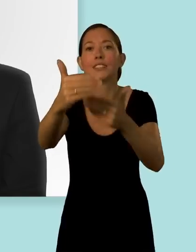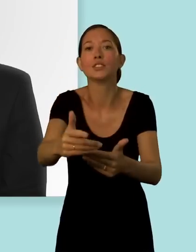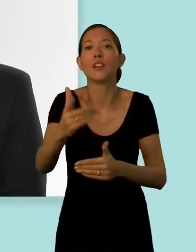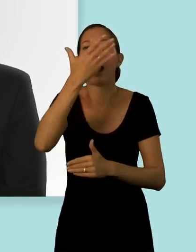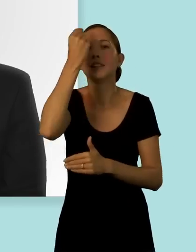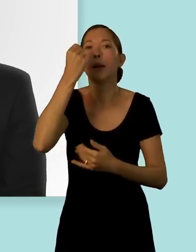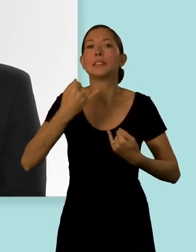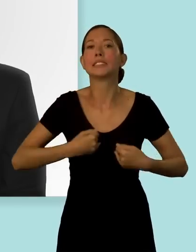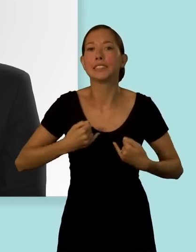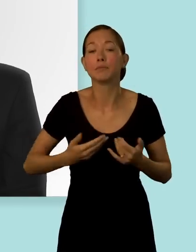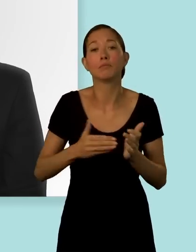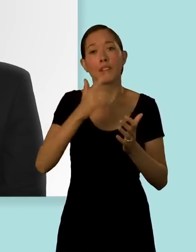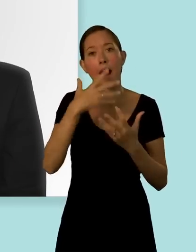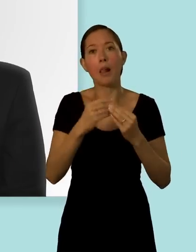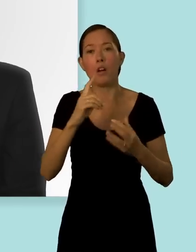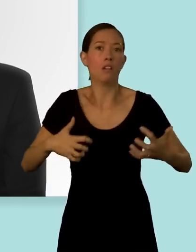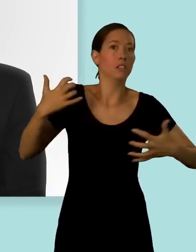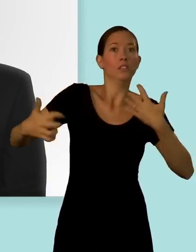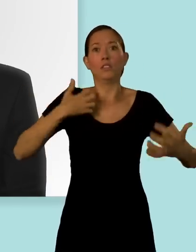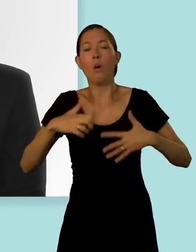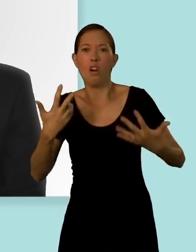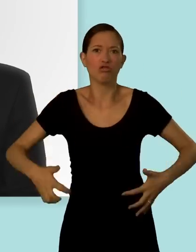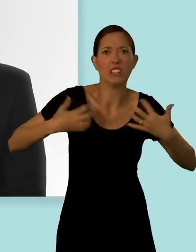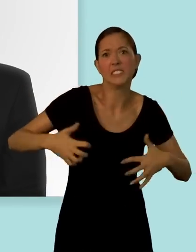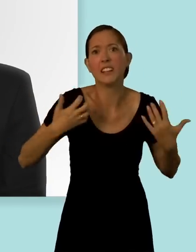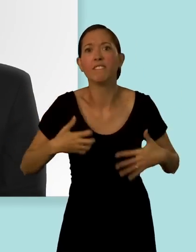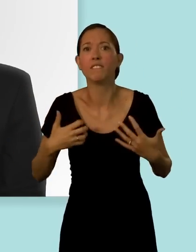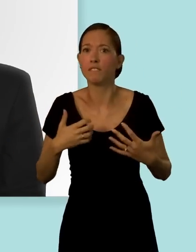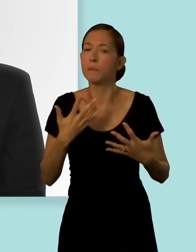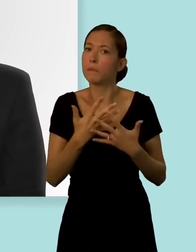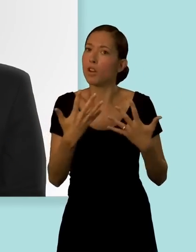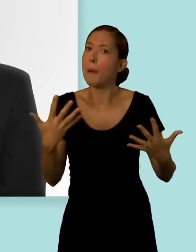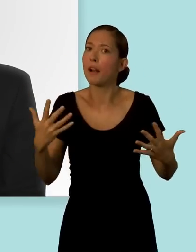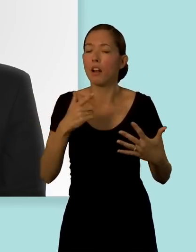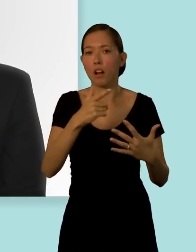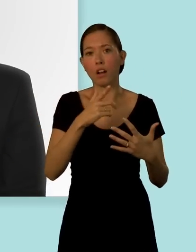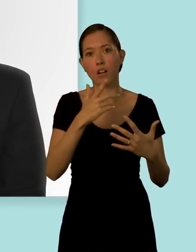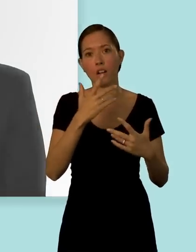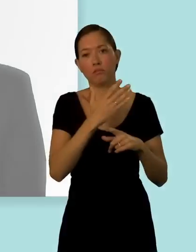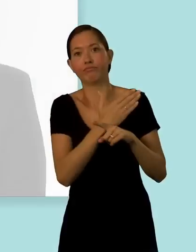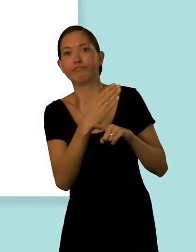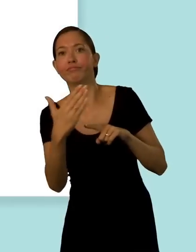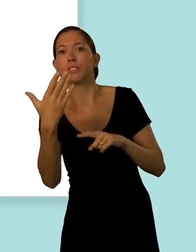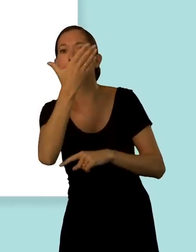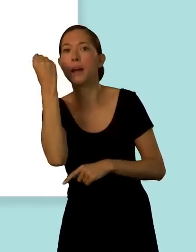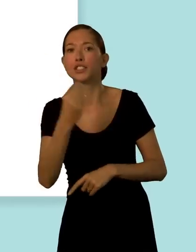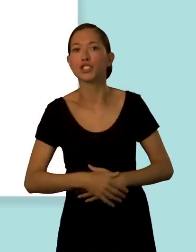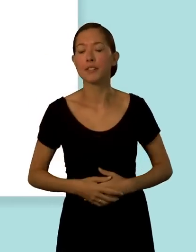It may also help with agitation or aggressive behaviour, which are more common in more advanced dementia.